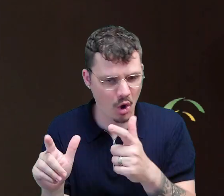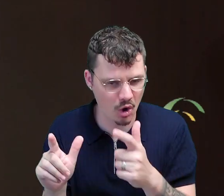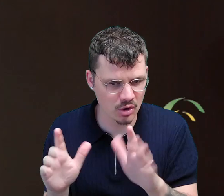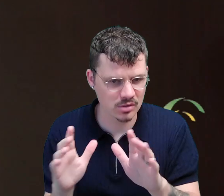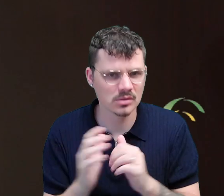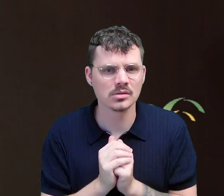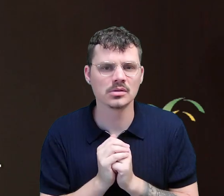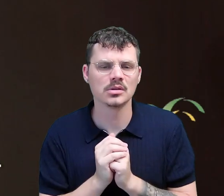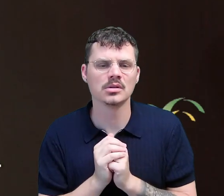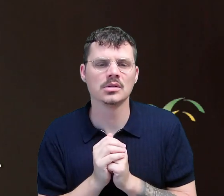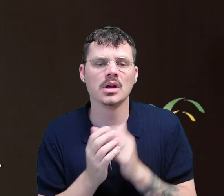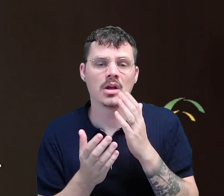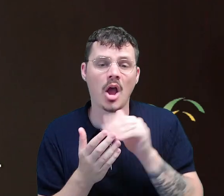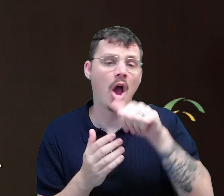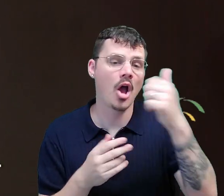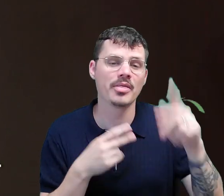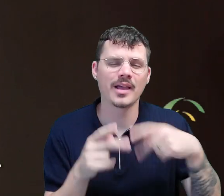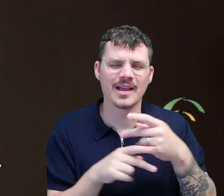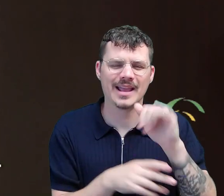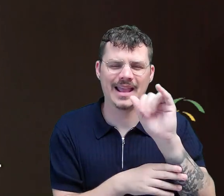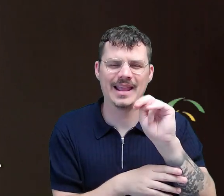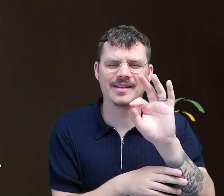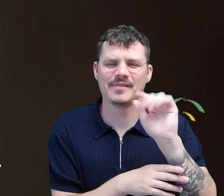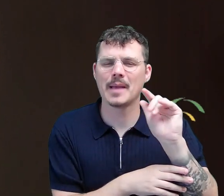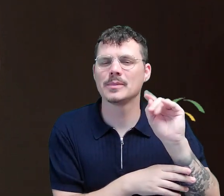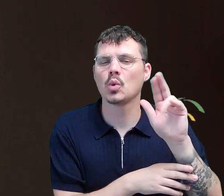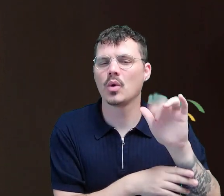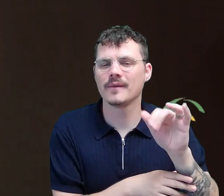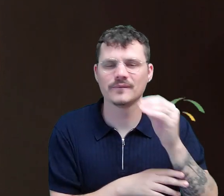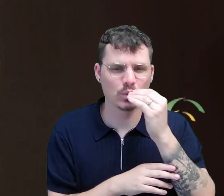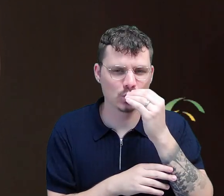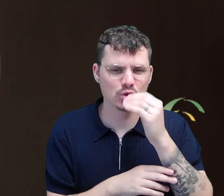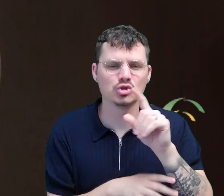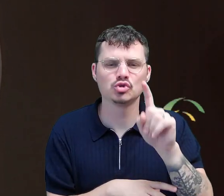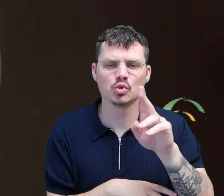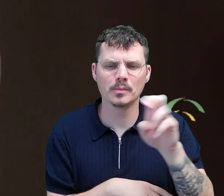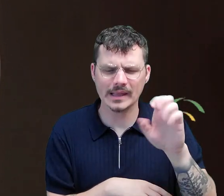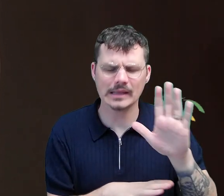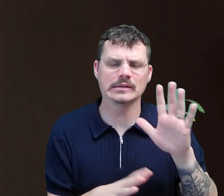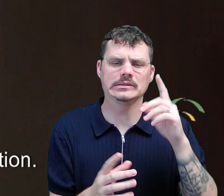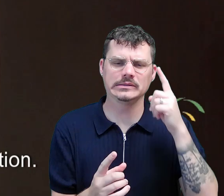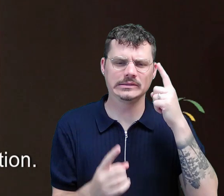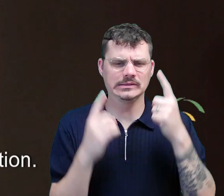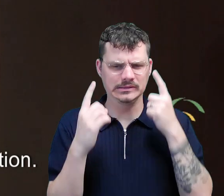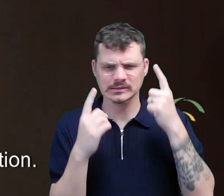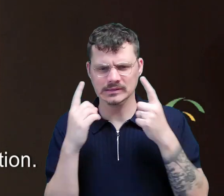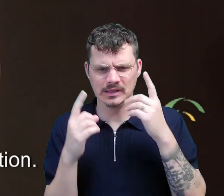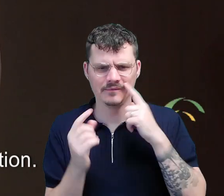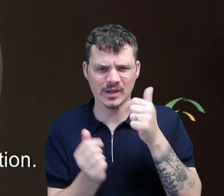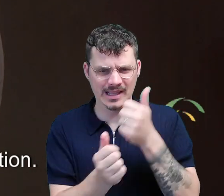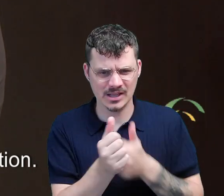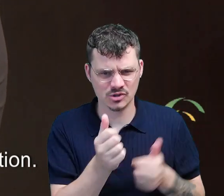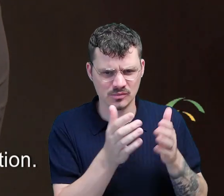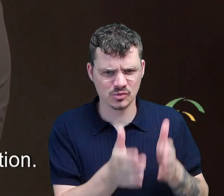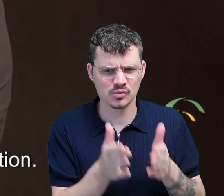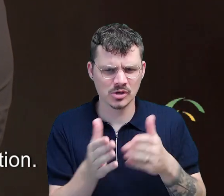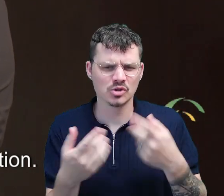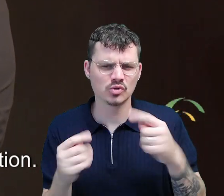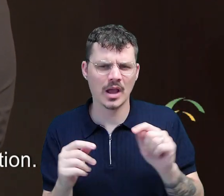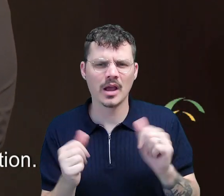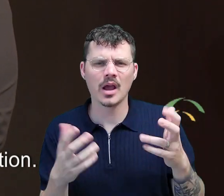thankfully. Other kinds of inflammatory foods should be reconsidered, and for each person,